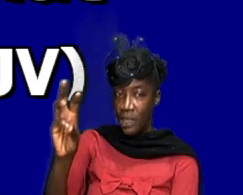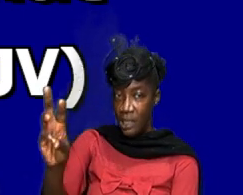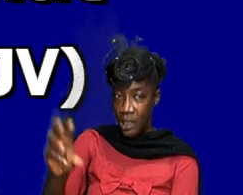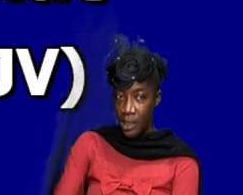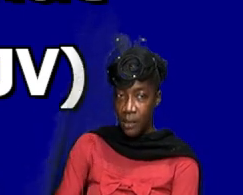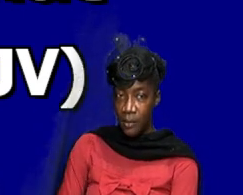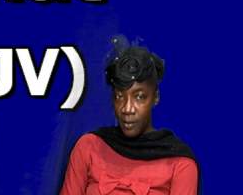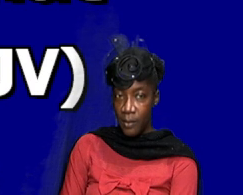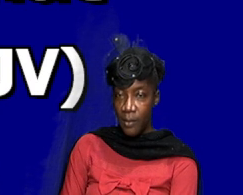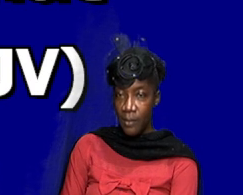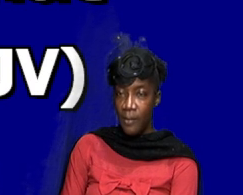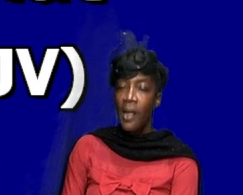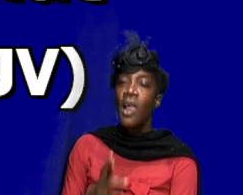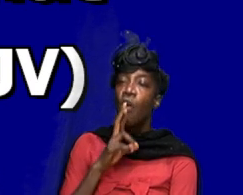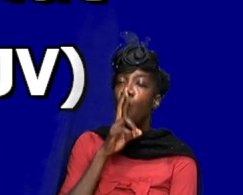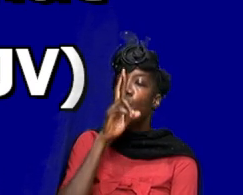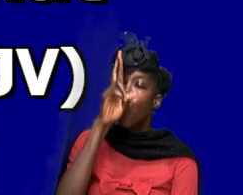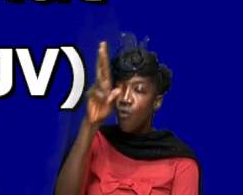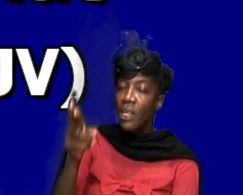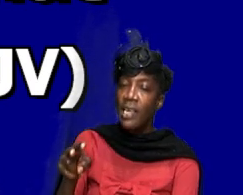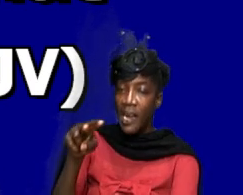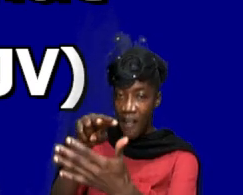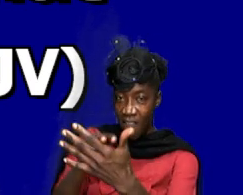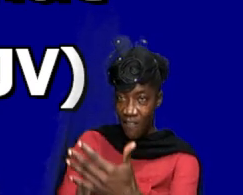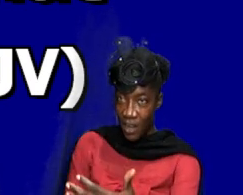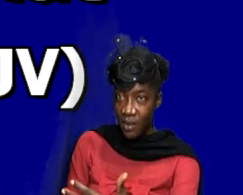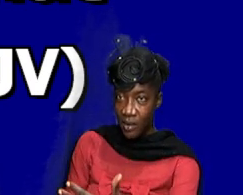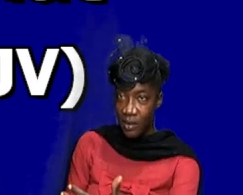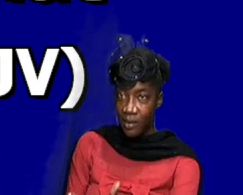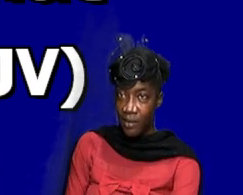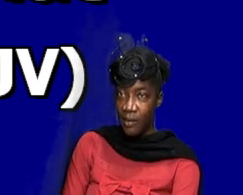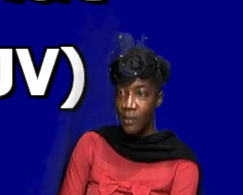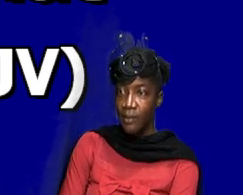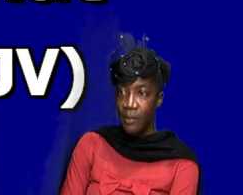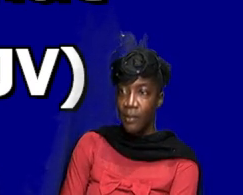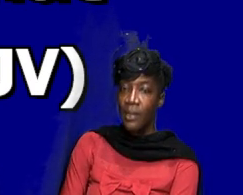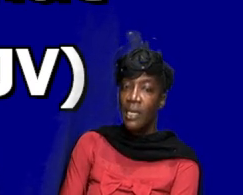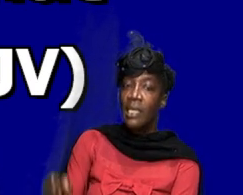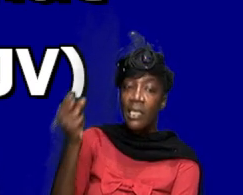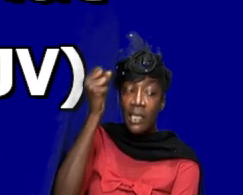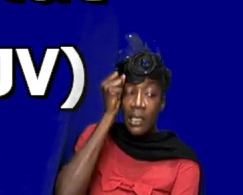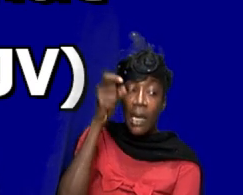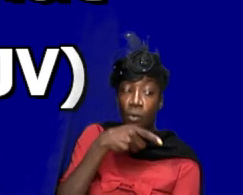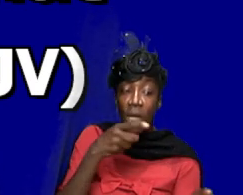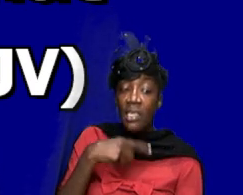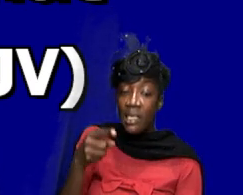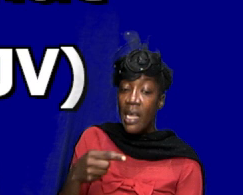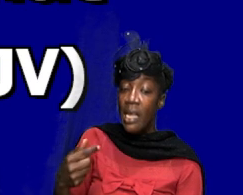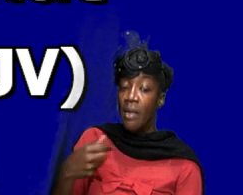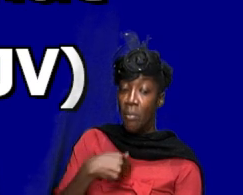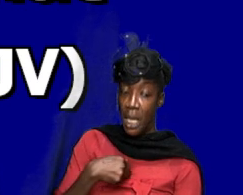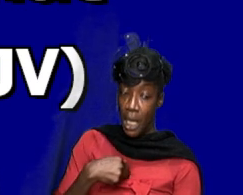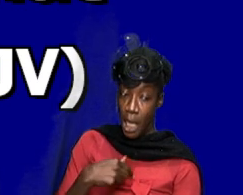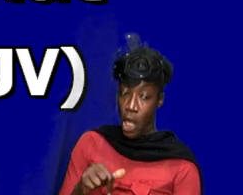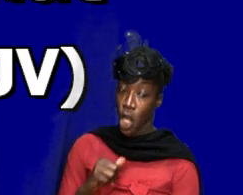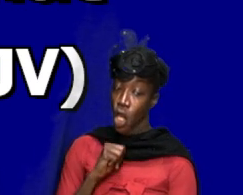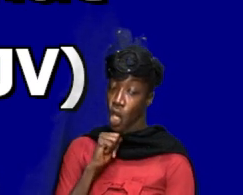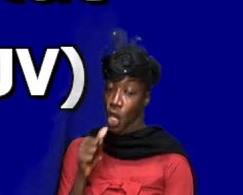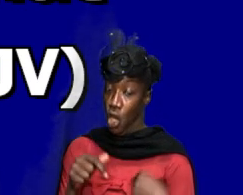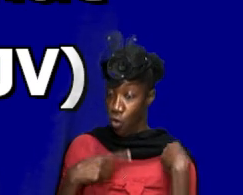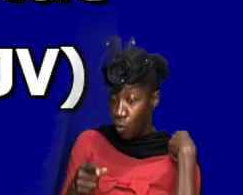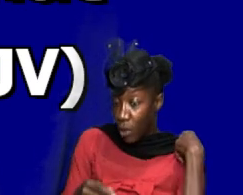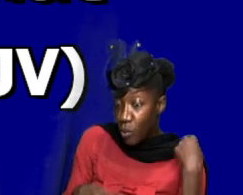our real key verse. And Samuel said unto Saul, I will not return with thee, for thou